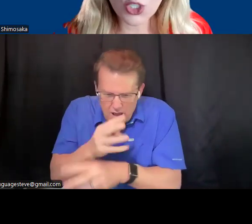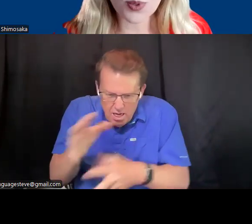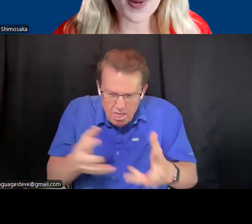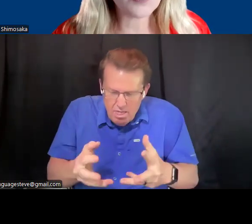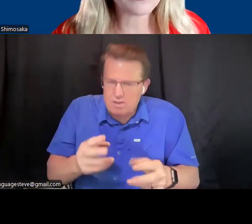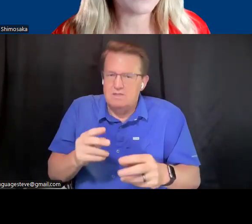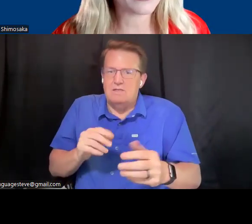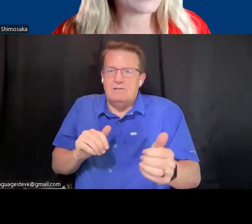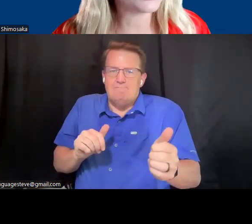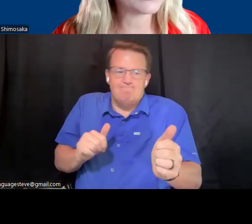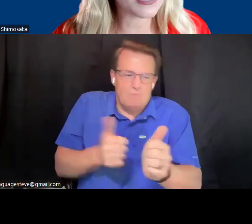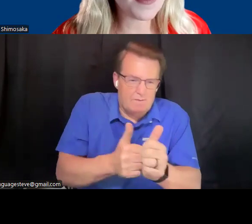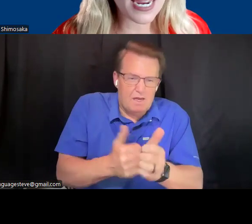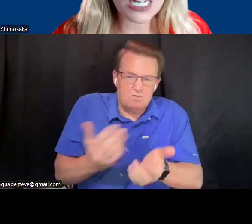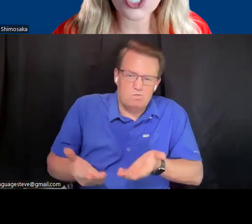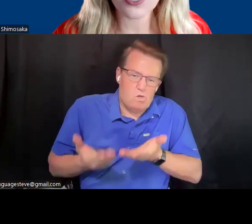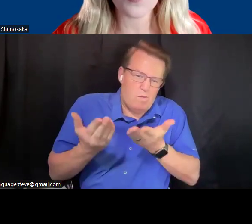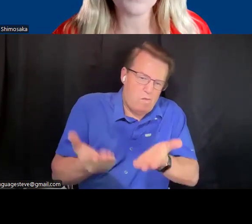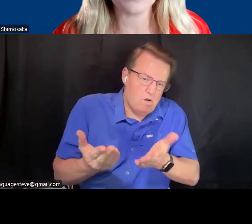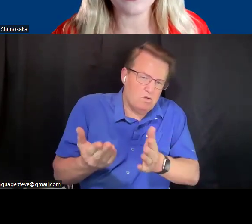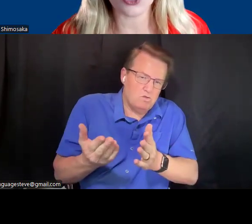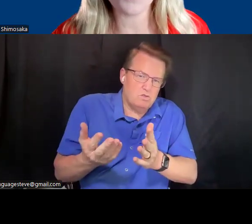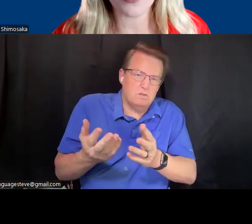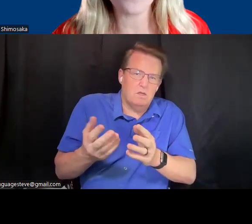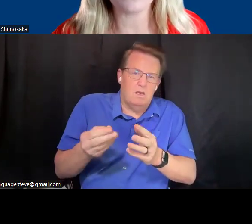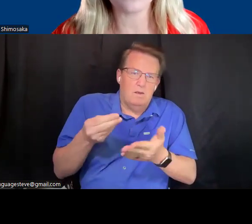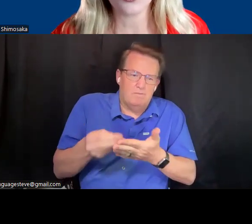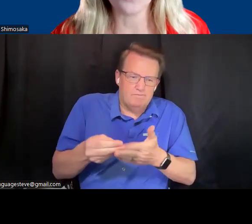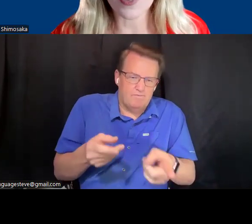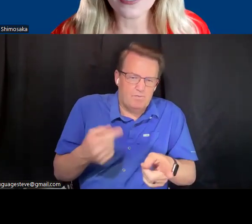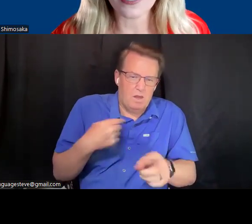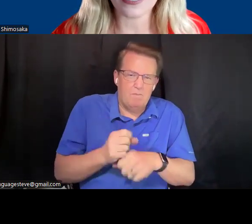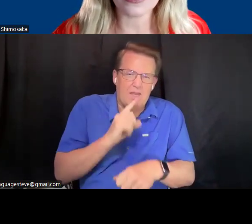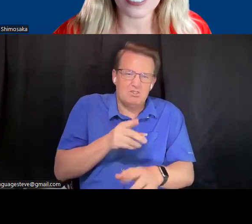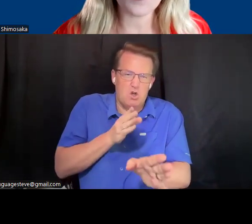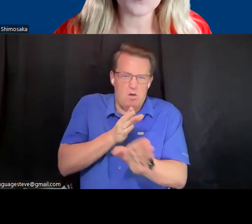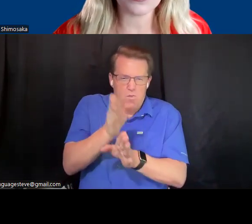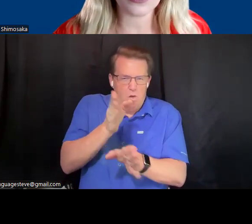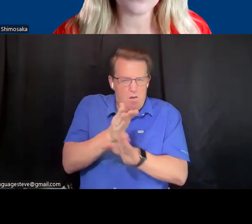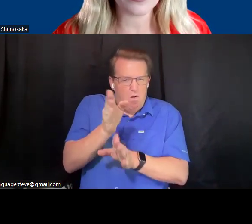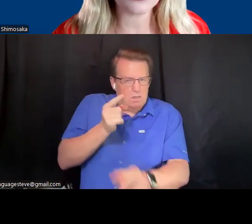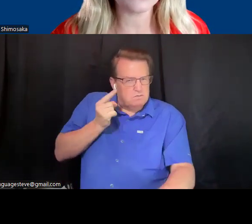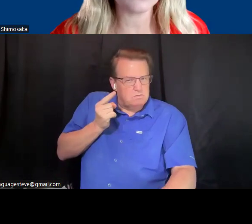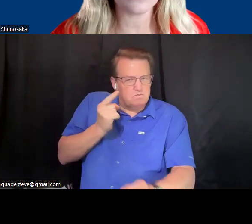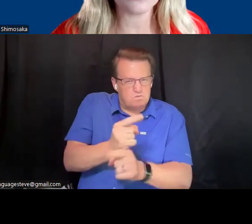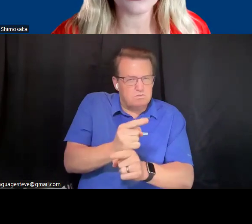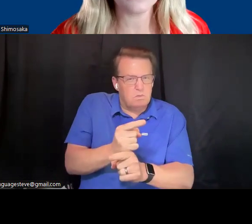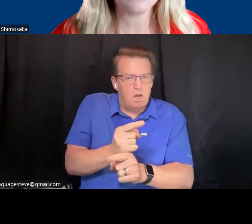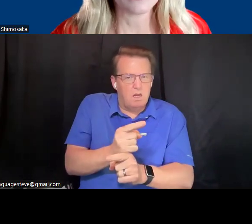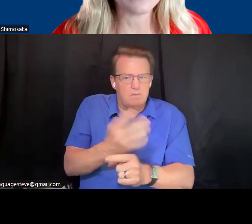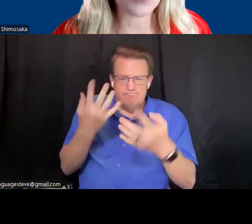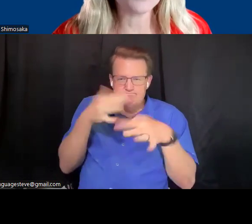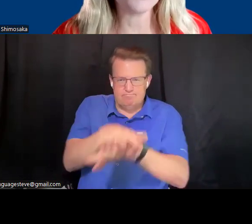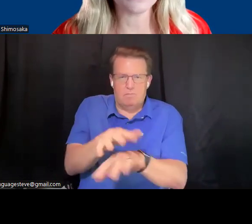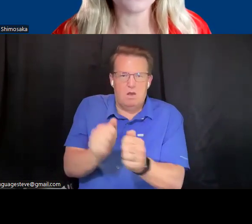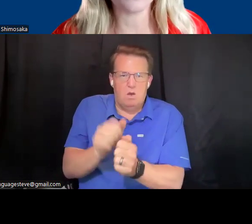to proposed allocations and making sure that we were getting our priorities right and in alignment with the area agencies on aging. And